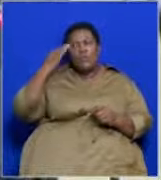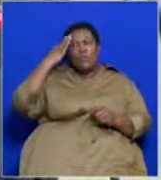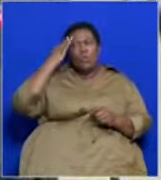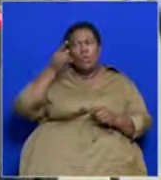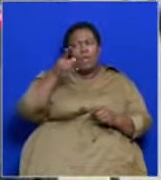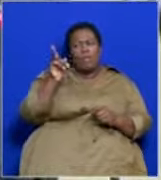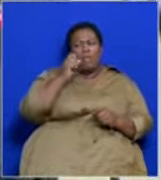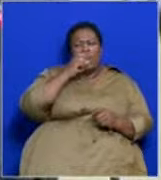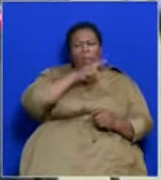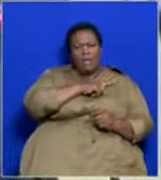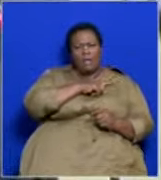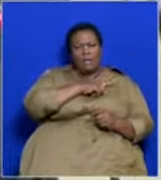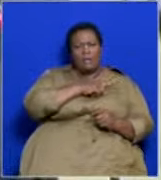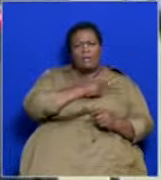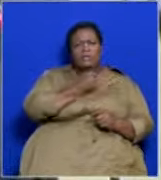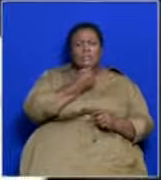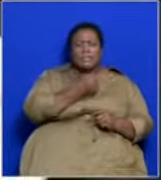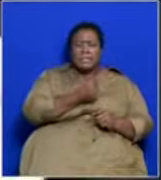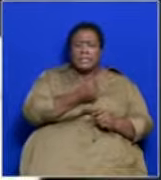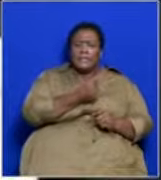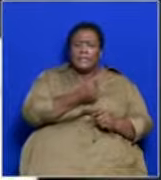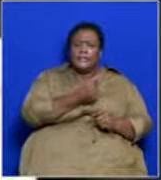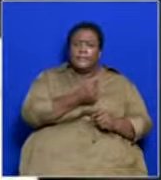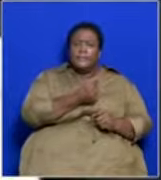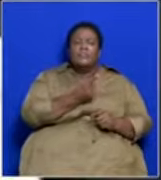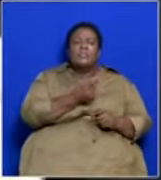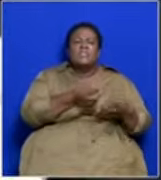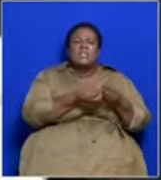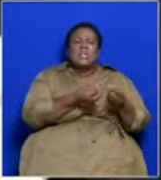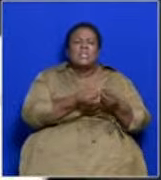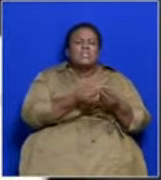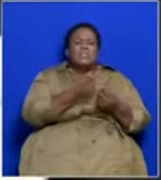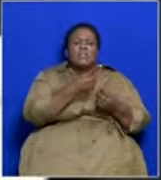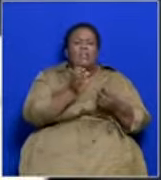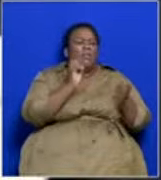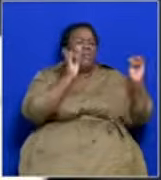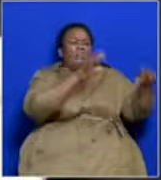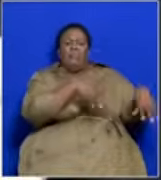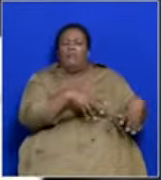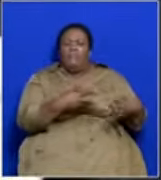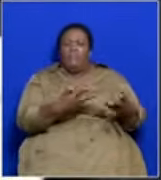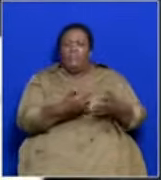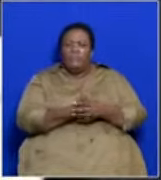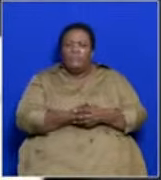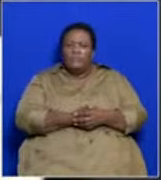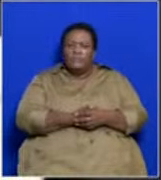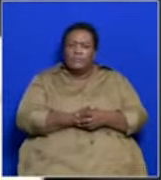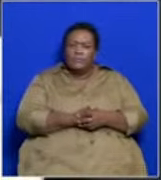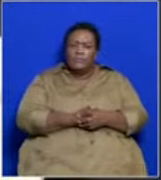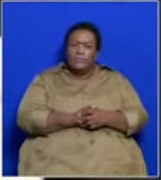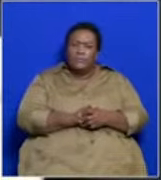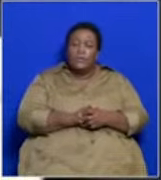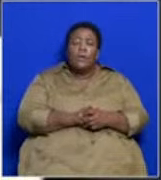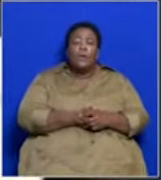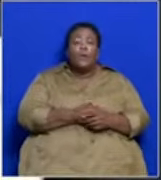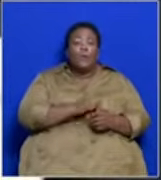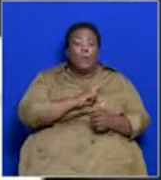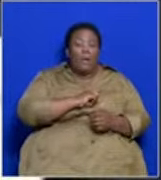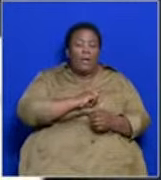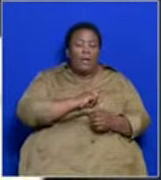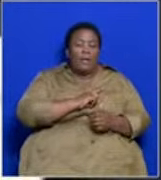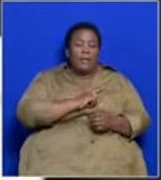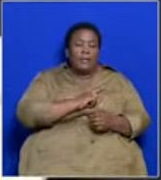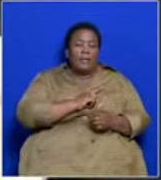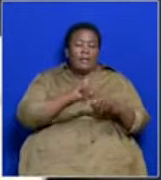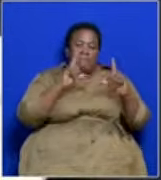abandoned material or abandoned goods, because there's investigation has